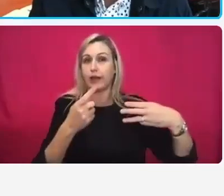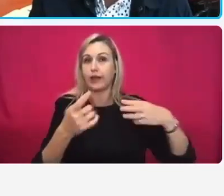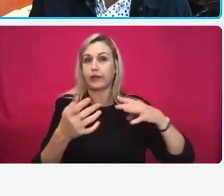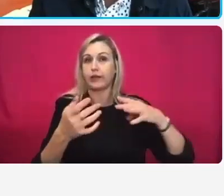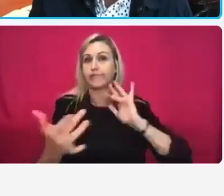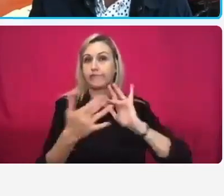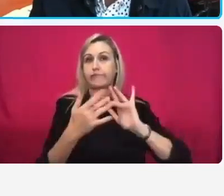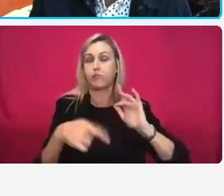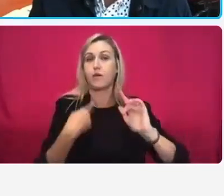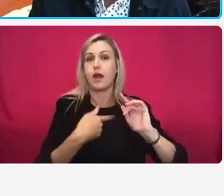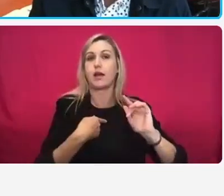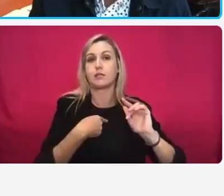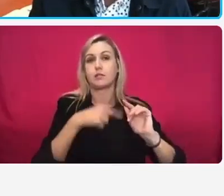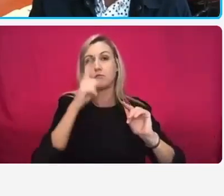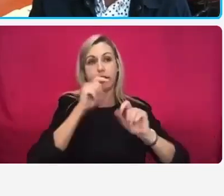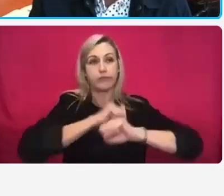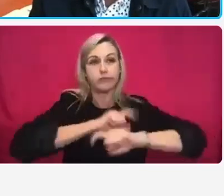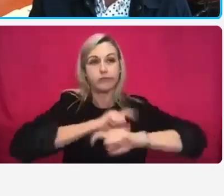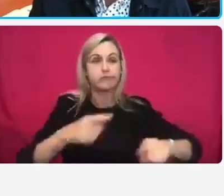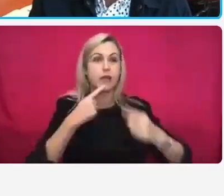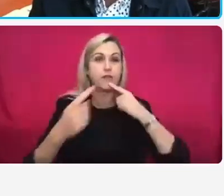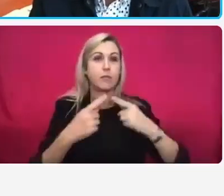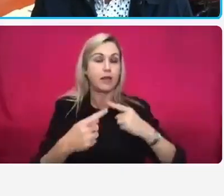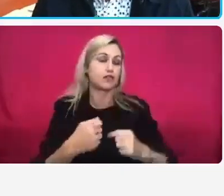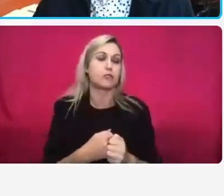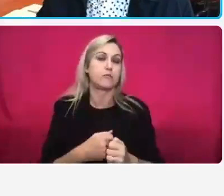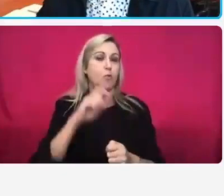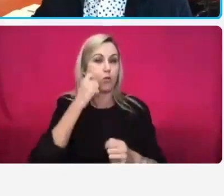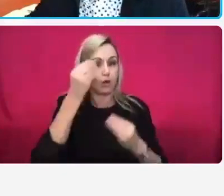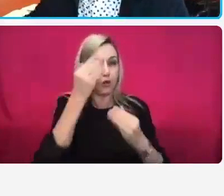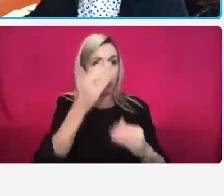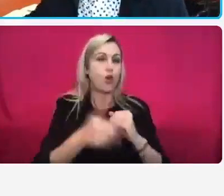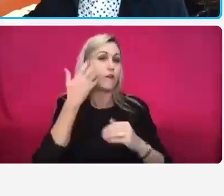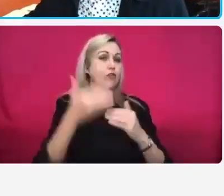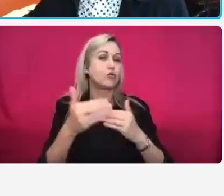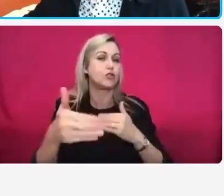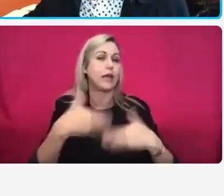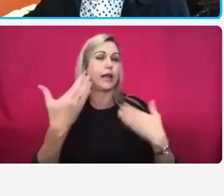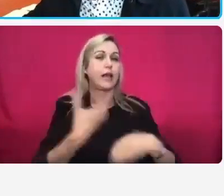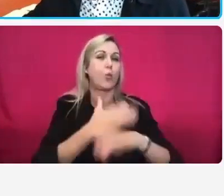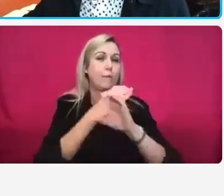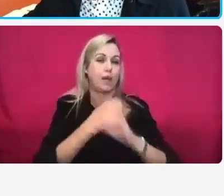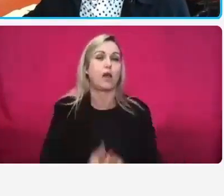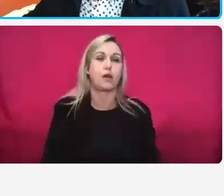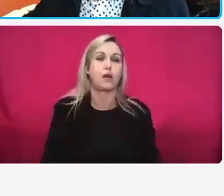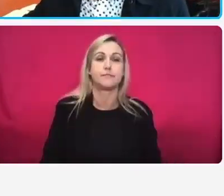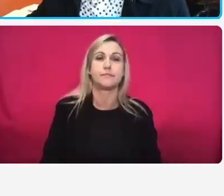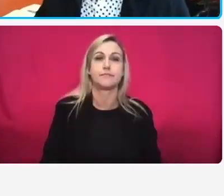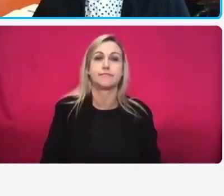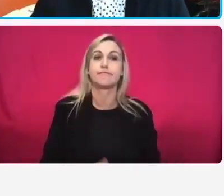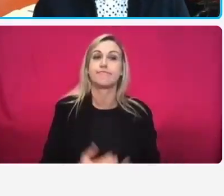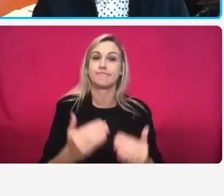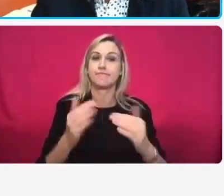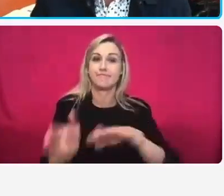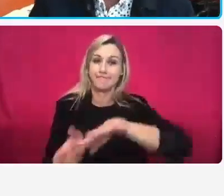with us so you can get access to information and further webinars. So I think at that point, we should get on